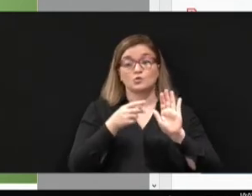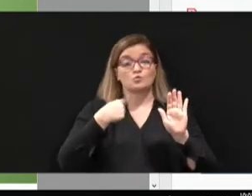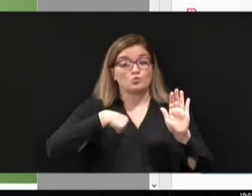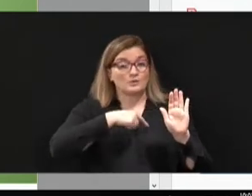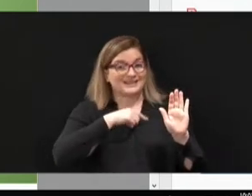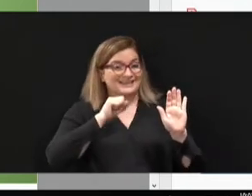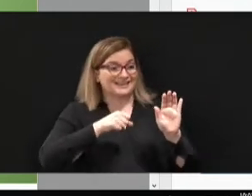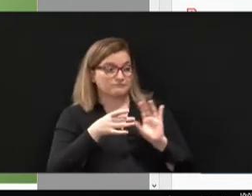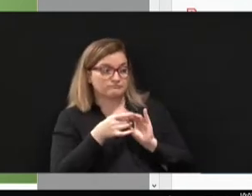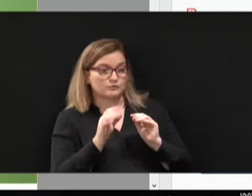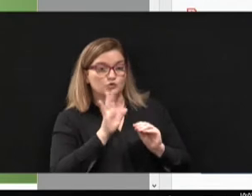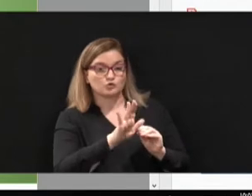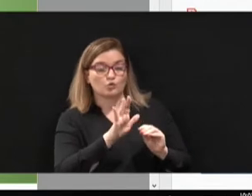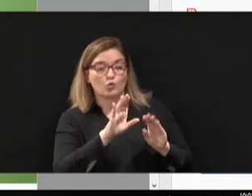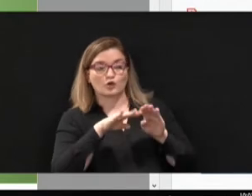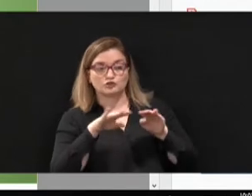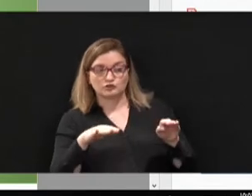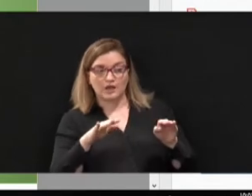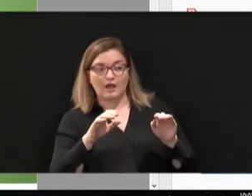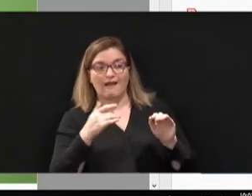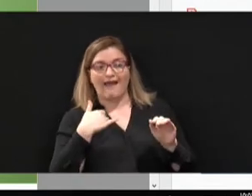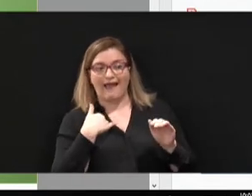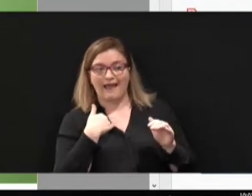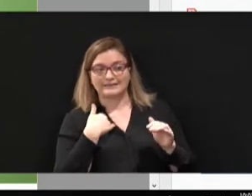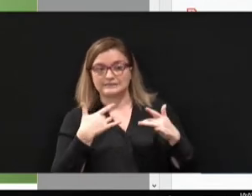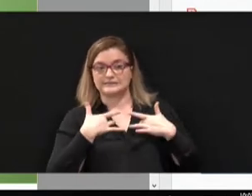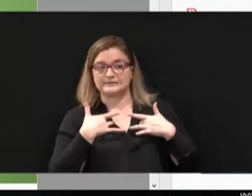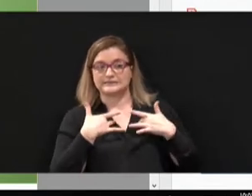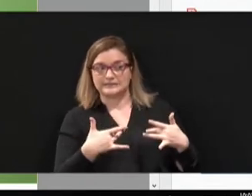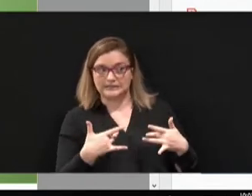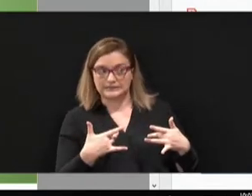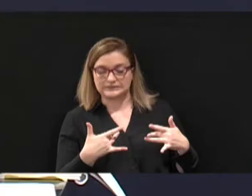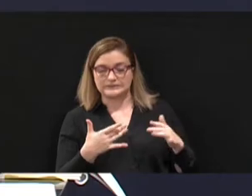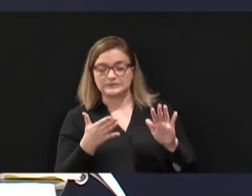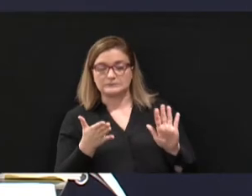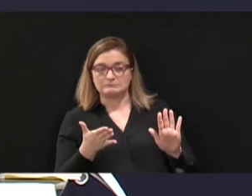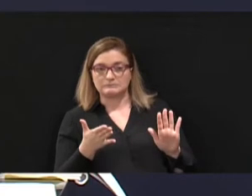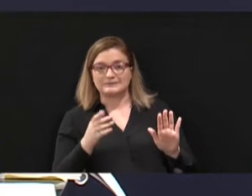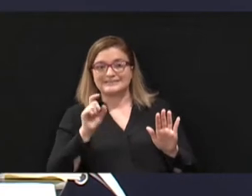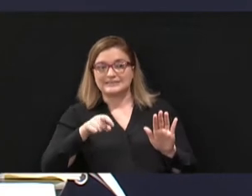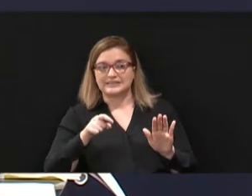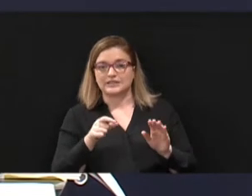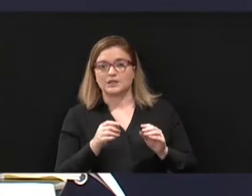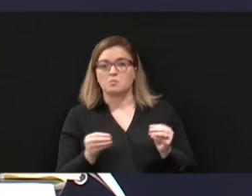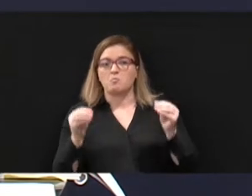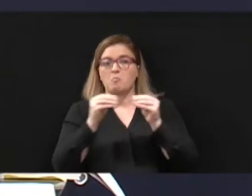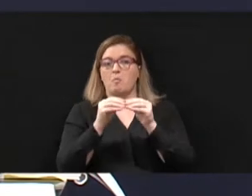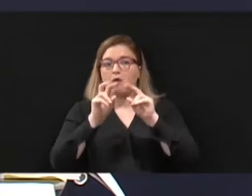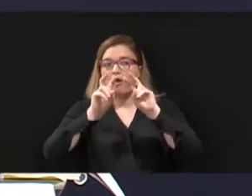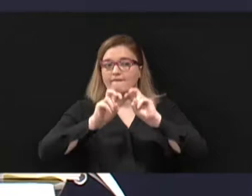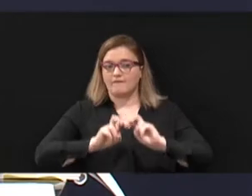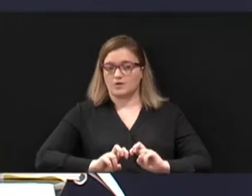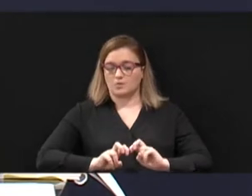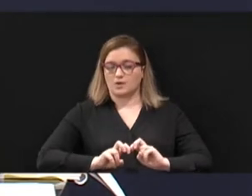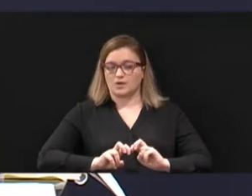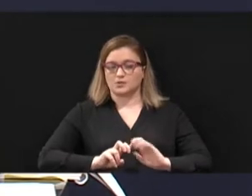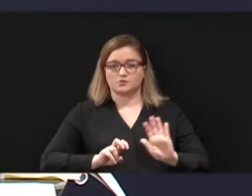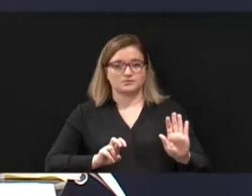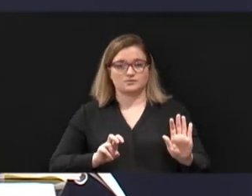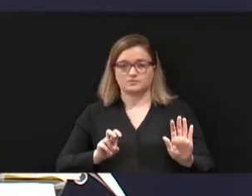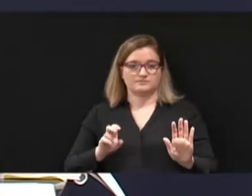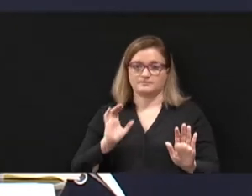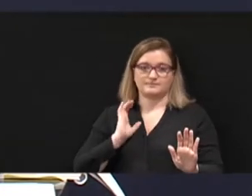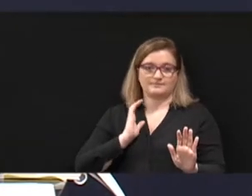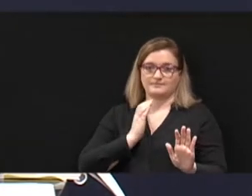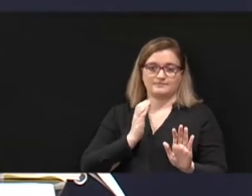would like to have your child further evaluated, but we cannot say that we, as teachers, that they have